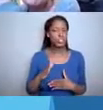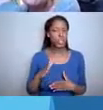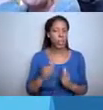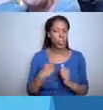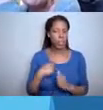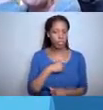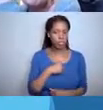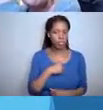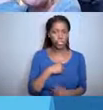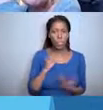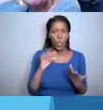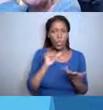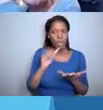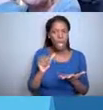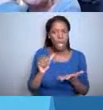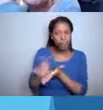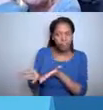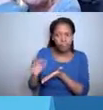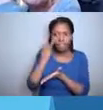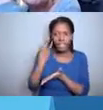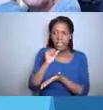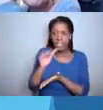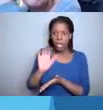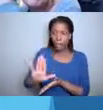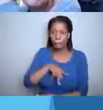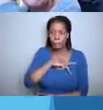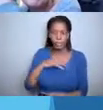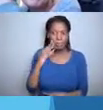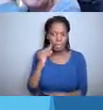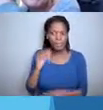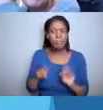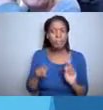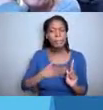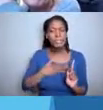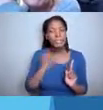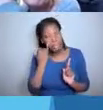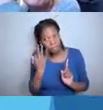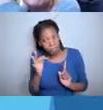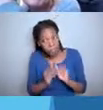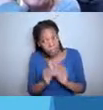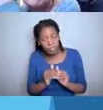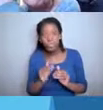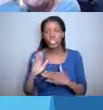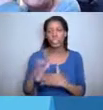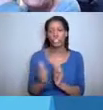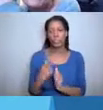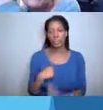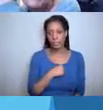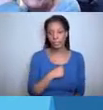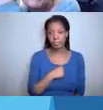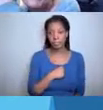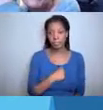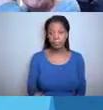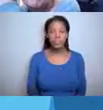um we're ultimately what we're looking at is how does one's artwork um or um